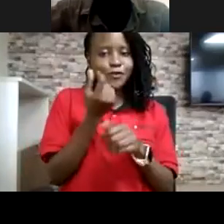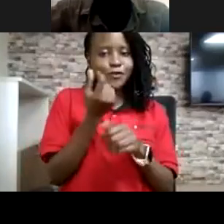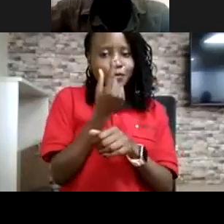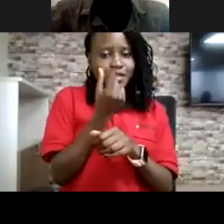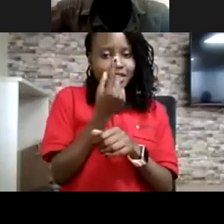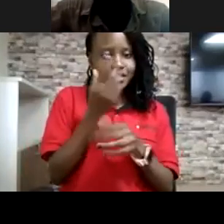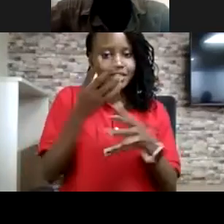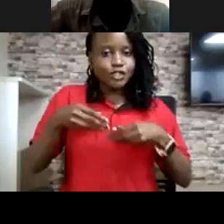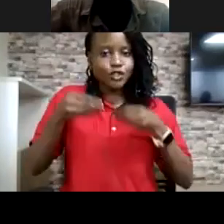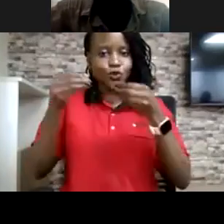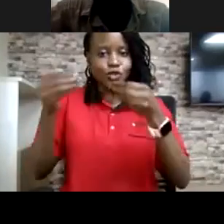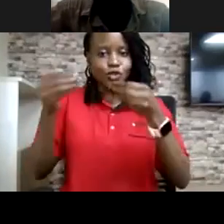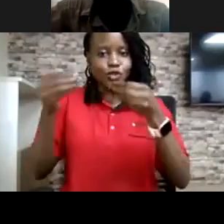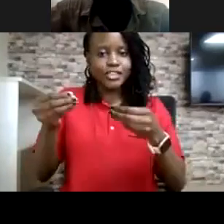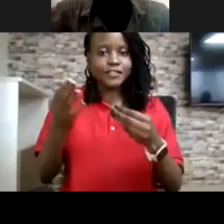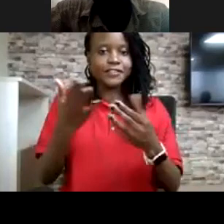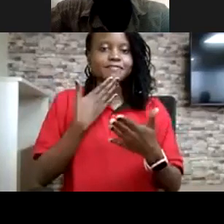Yay!